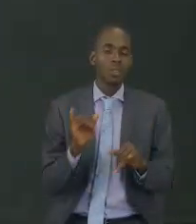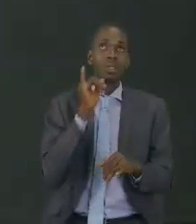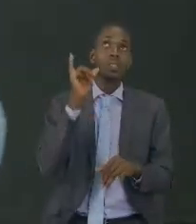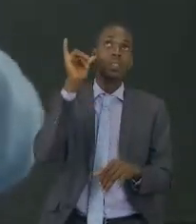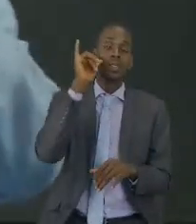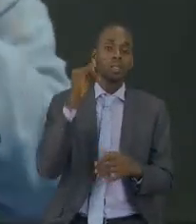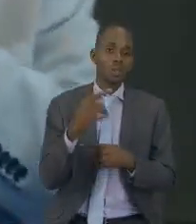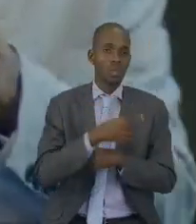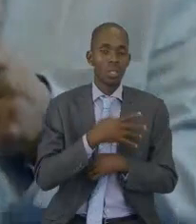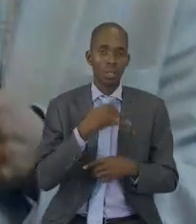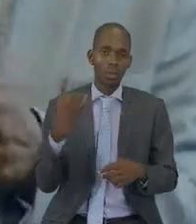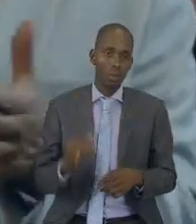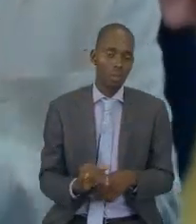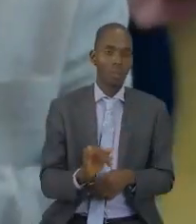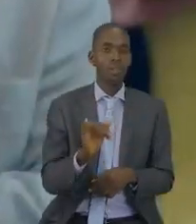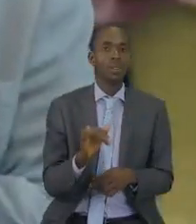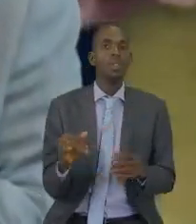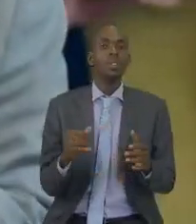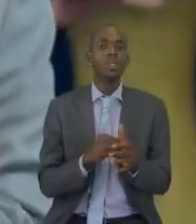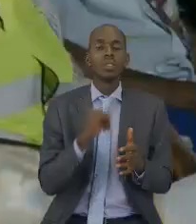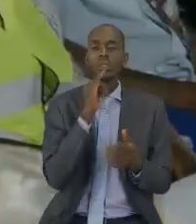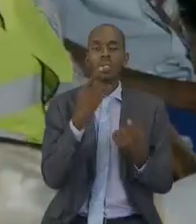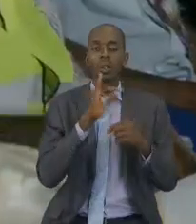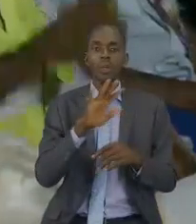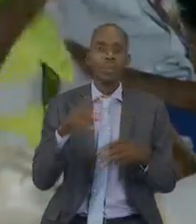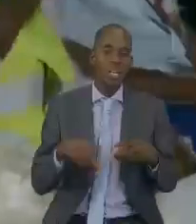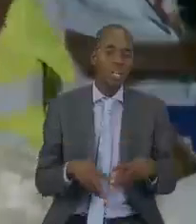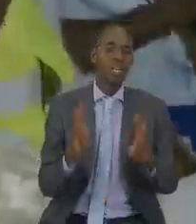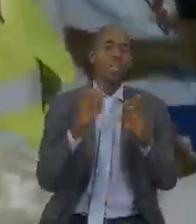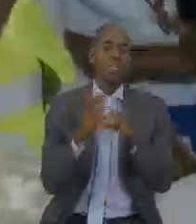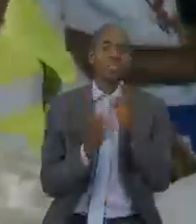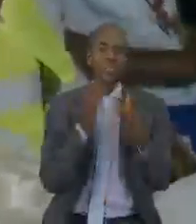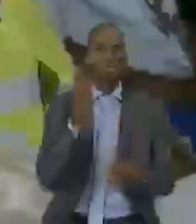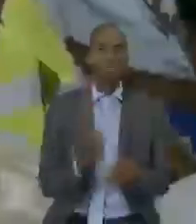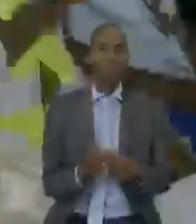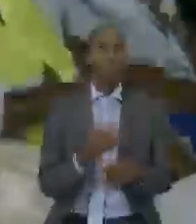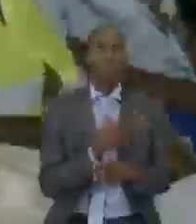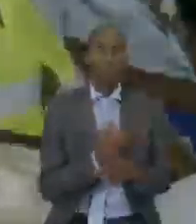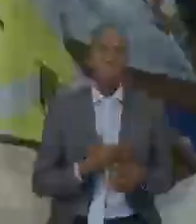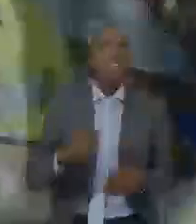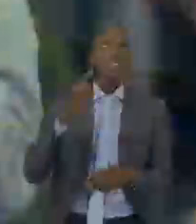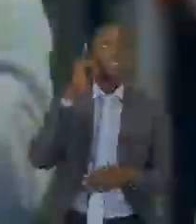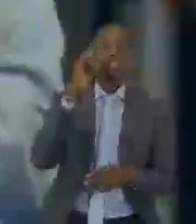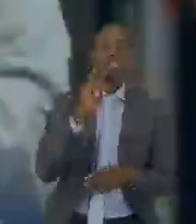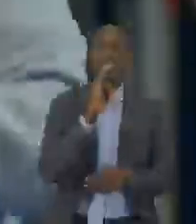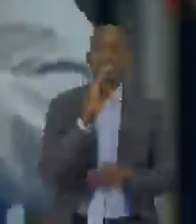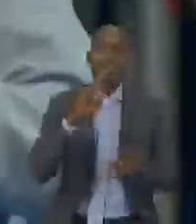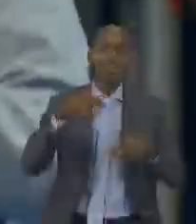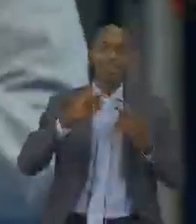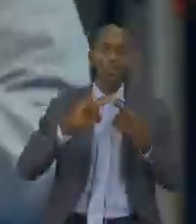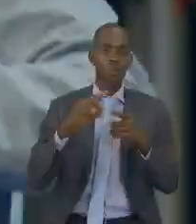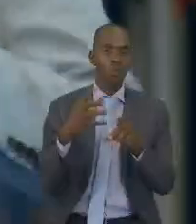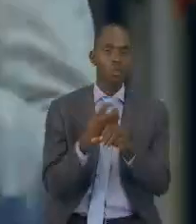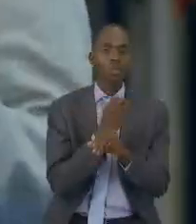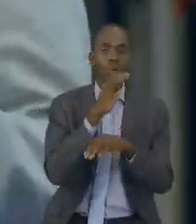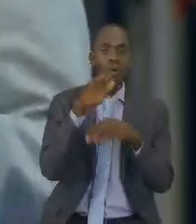today, and forever, is coming your way. And is going to take all